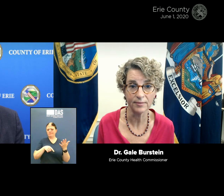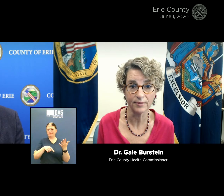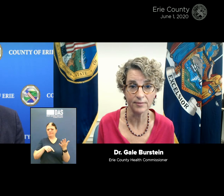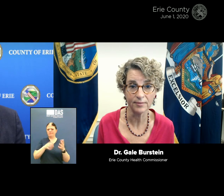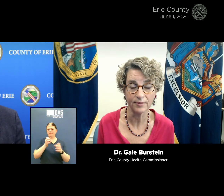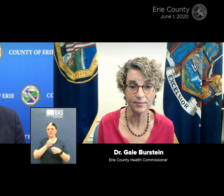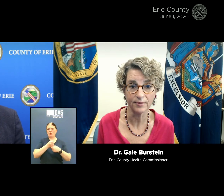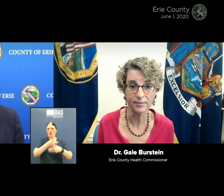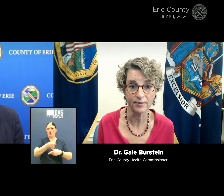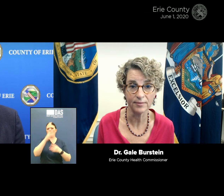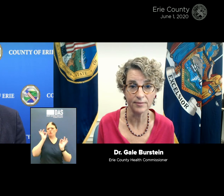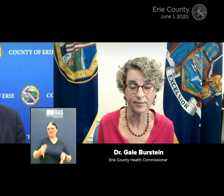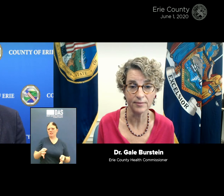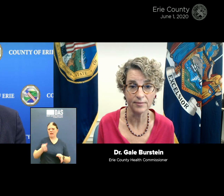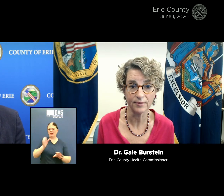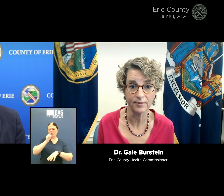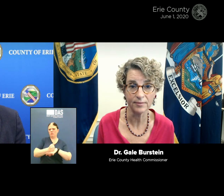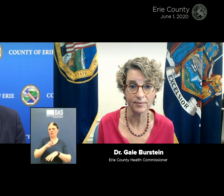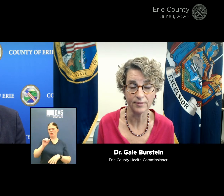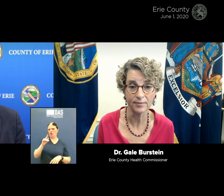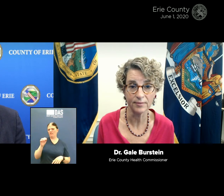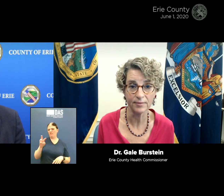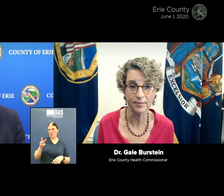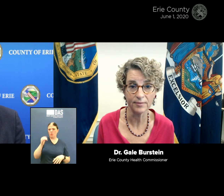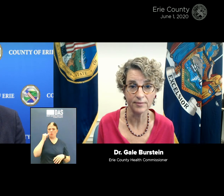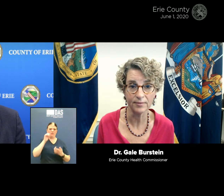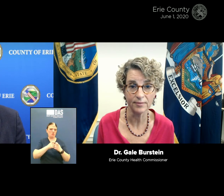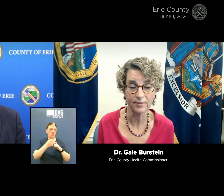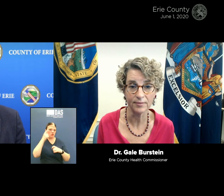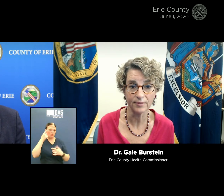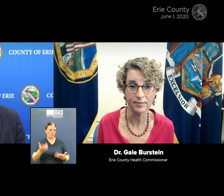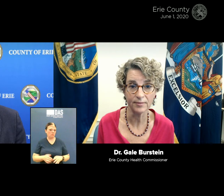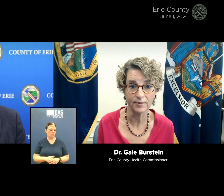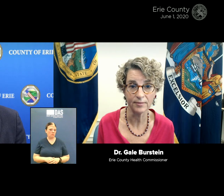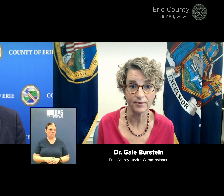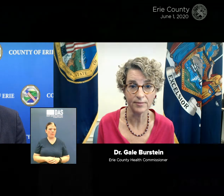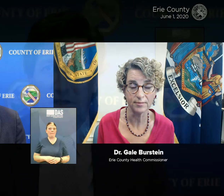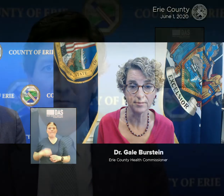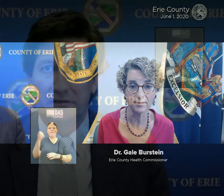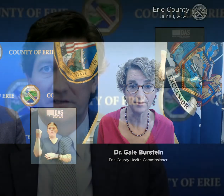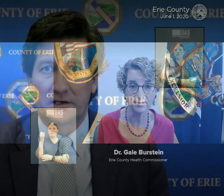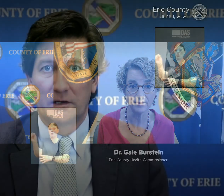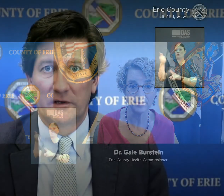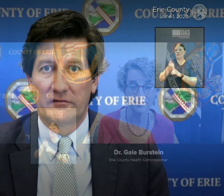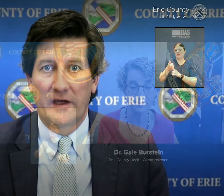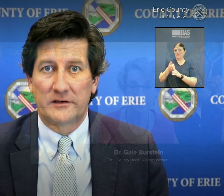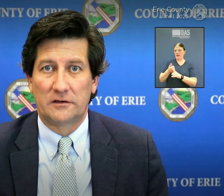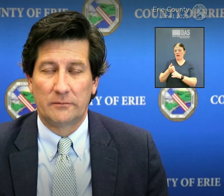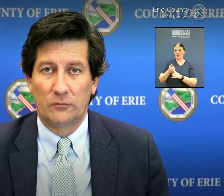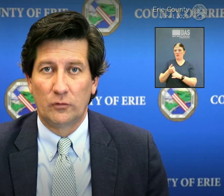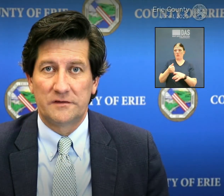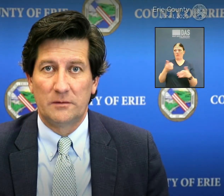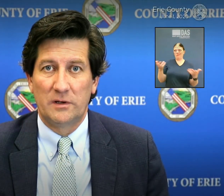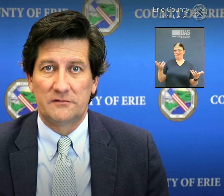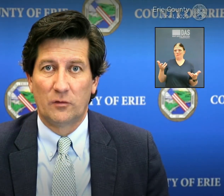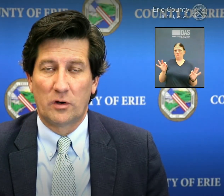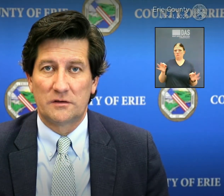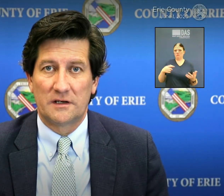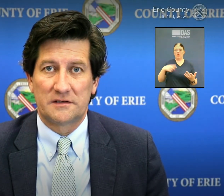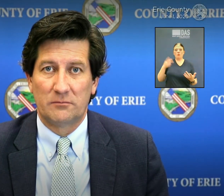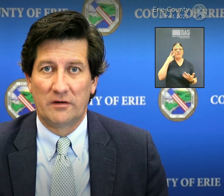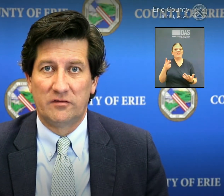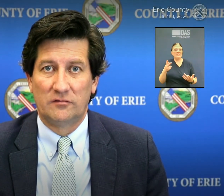declaring a curfew tonight if, say you do change your mind? Well, the protest in itself is not going to be a factor. I mean, we've seen